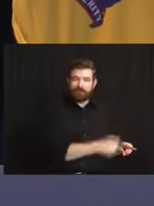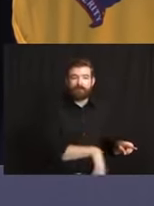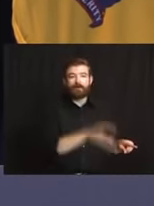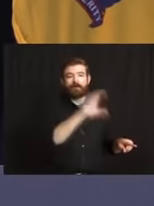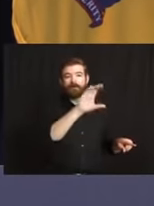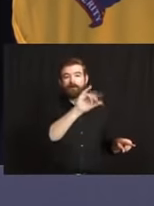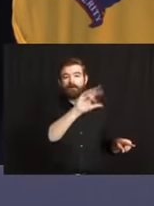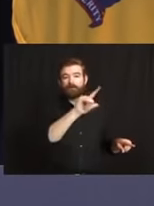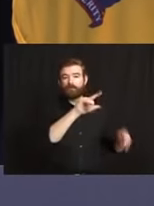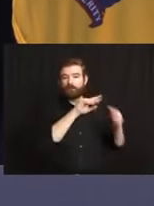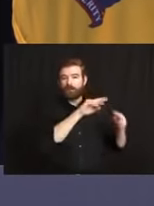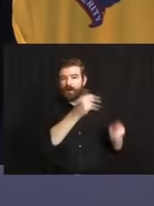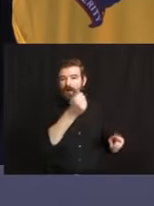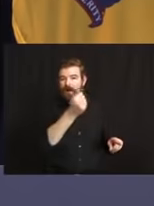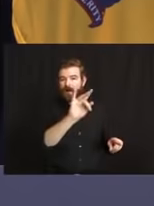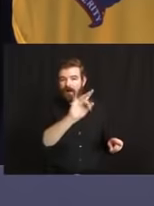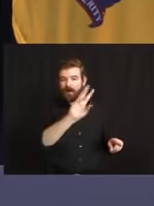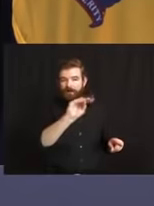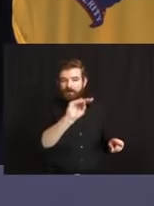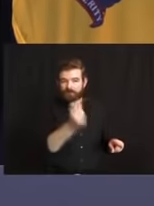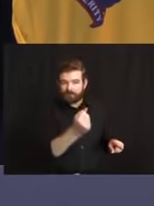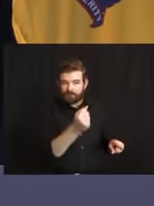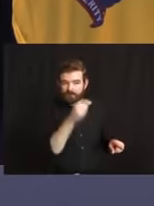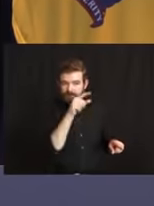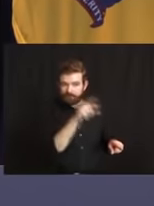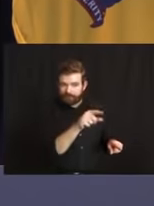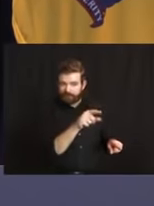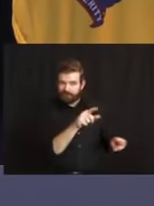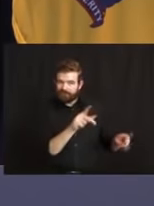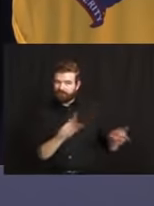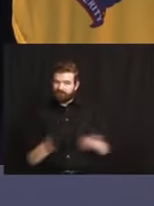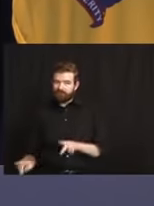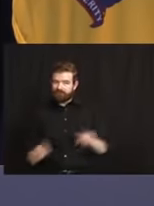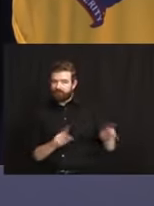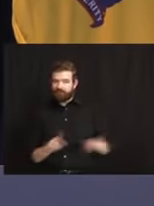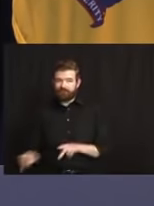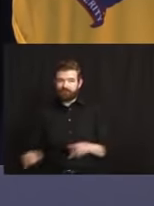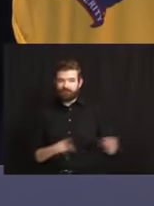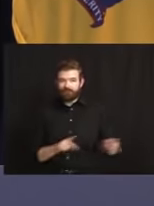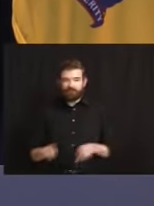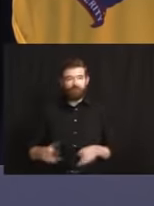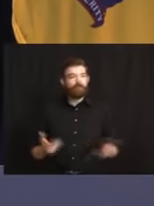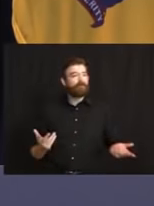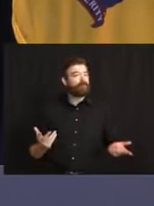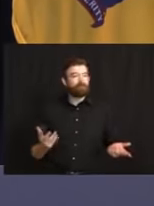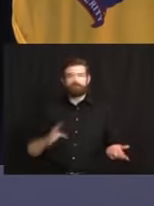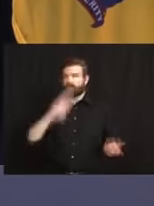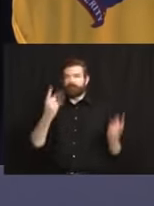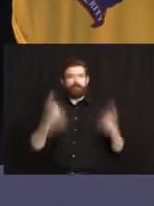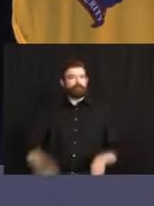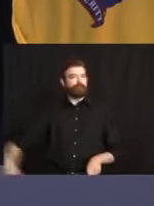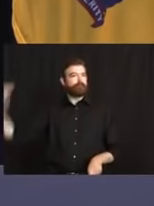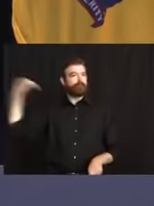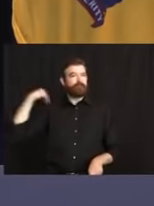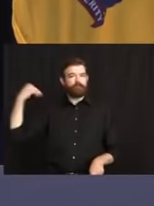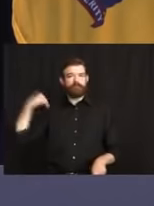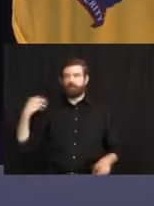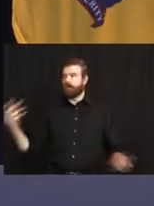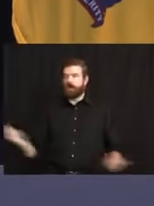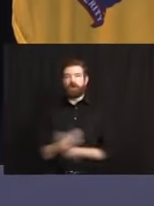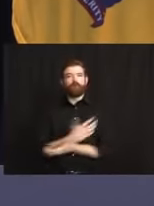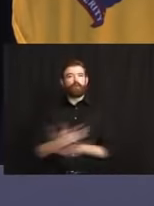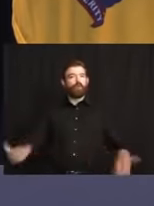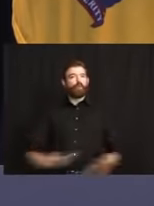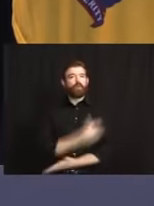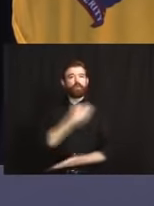no playbook. This is unprecedented, both in the public health impact as well as in the economic impact. So bear with us if